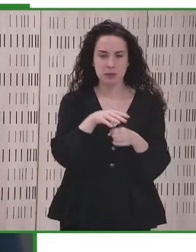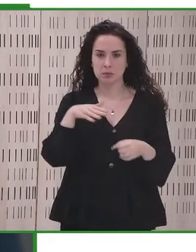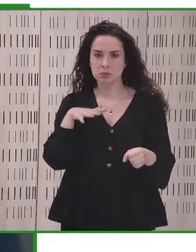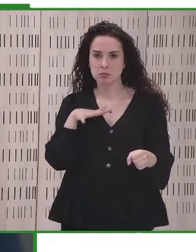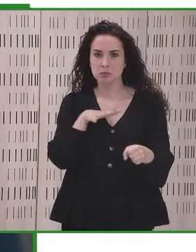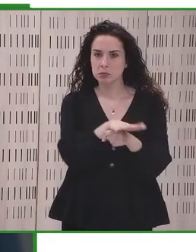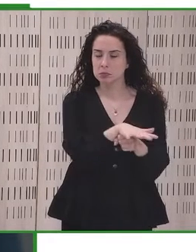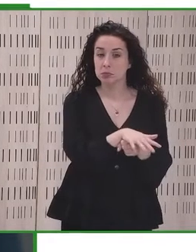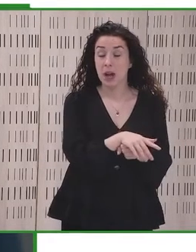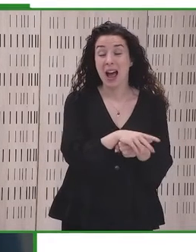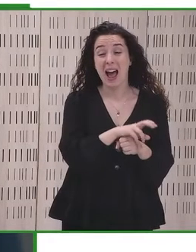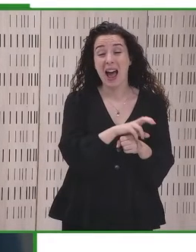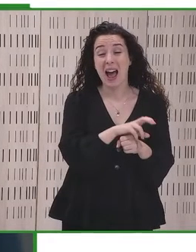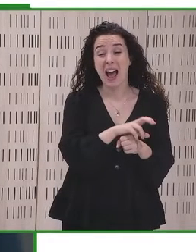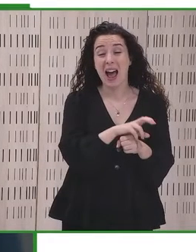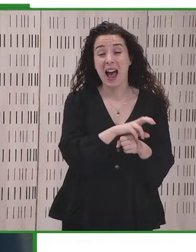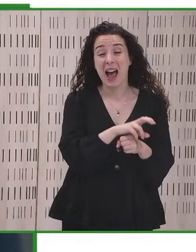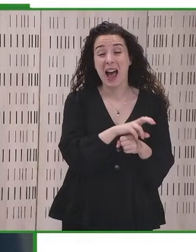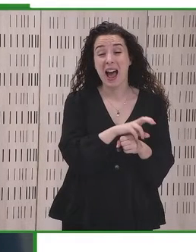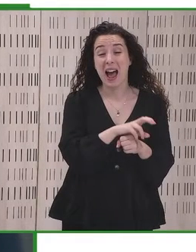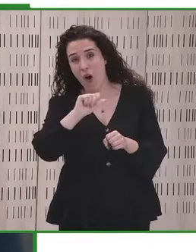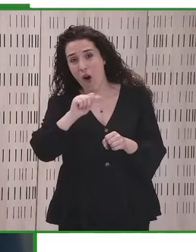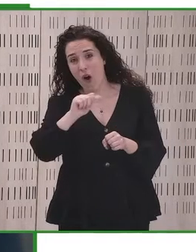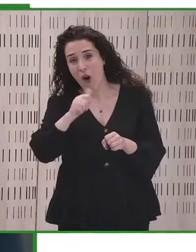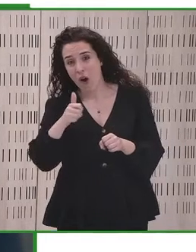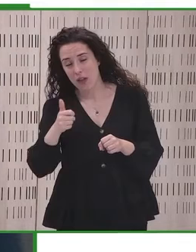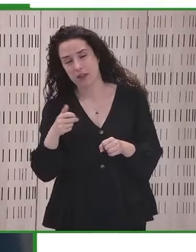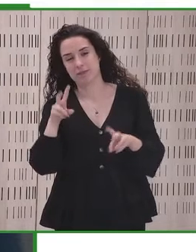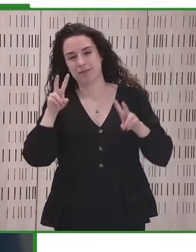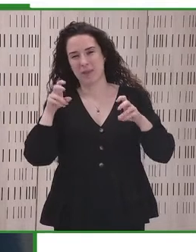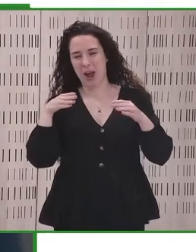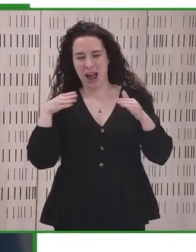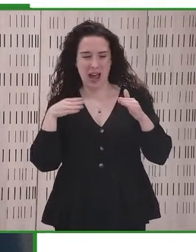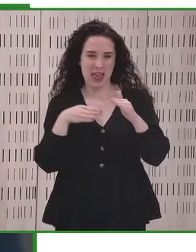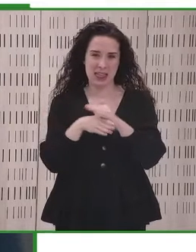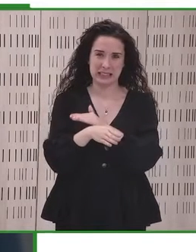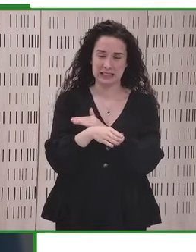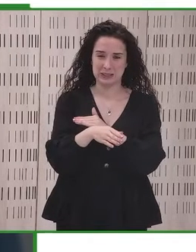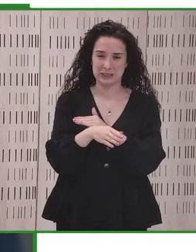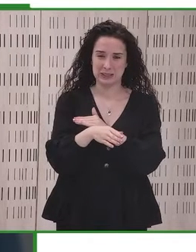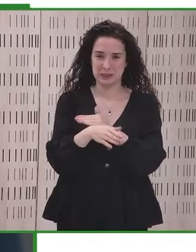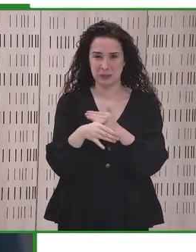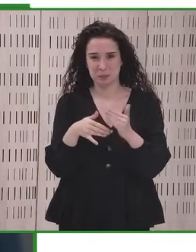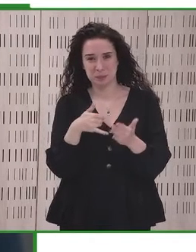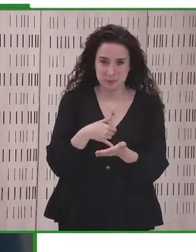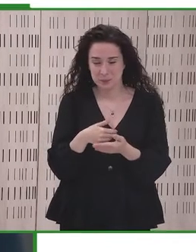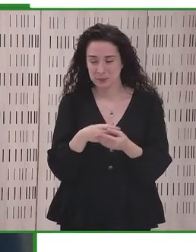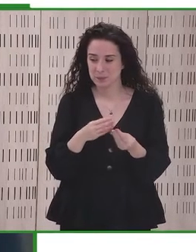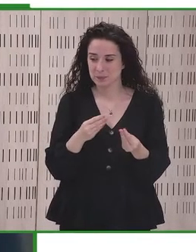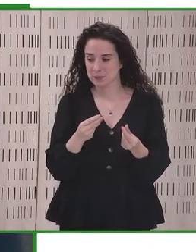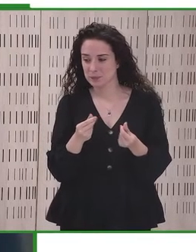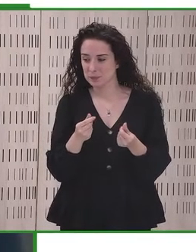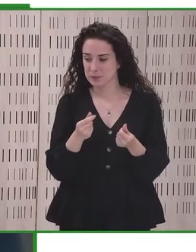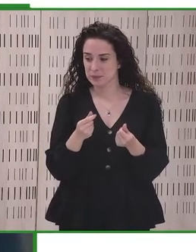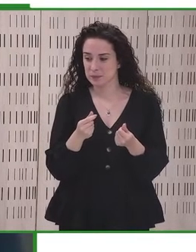transverse level of